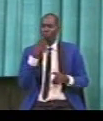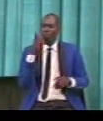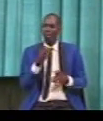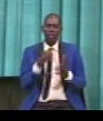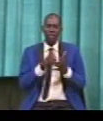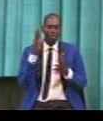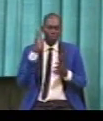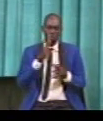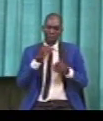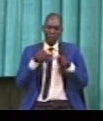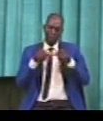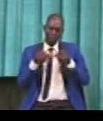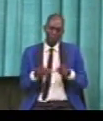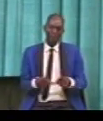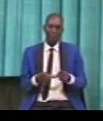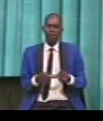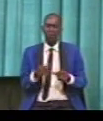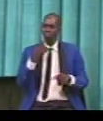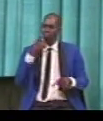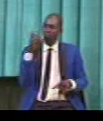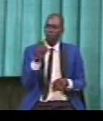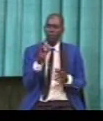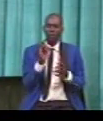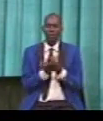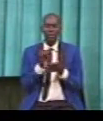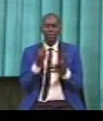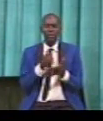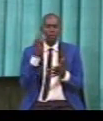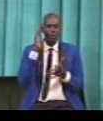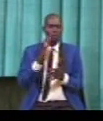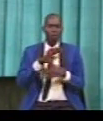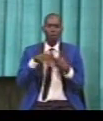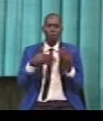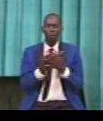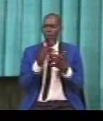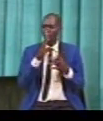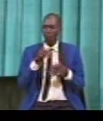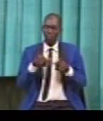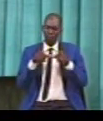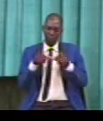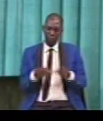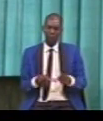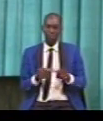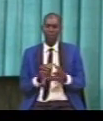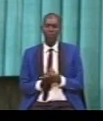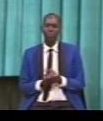mouth and decree. Decree in the name of the Lord, it shall be permanent.